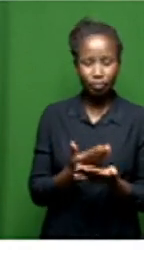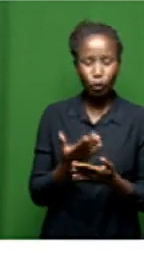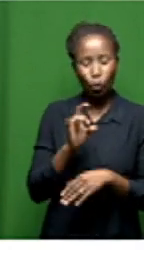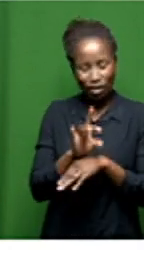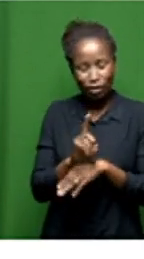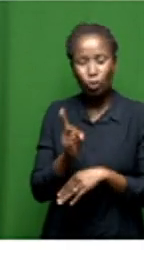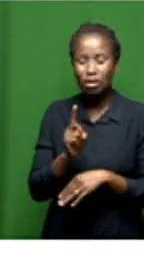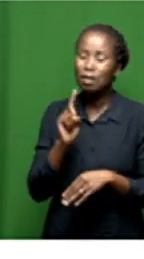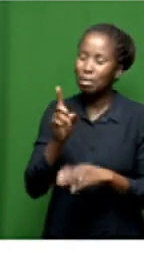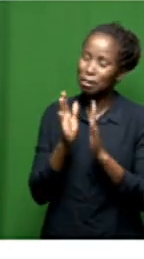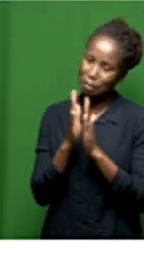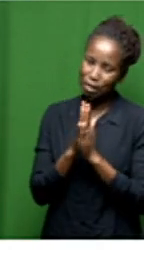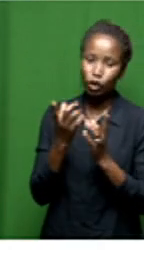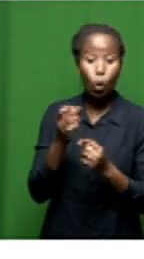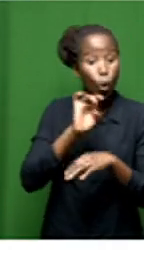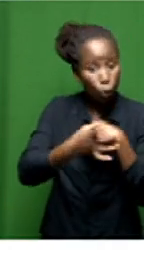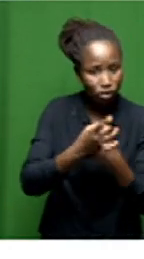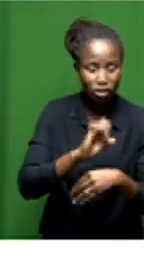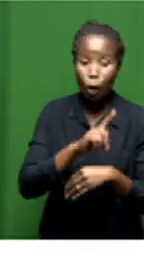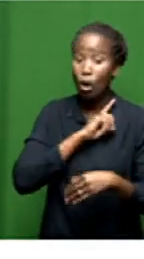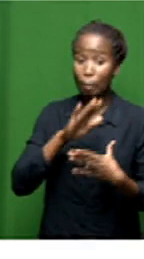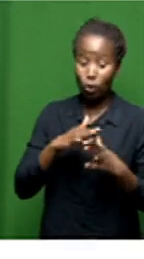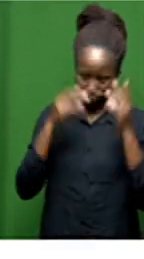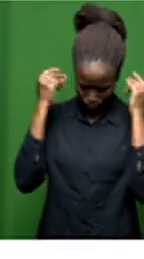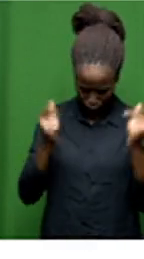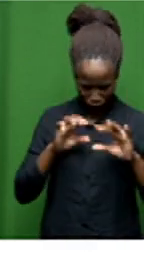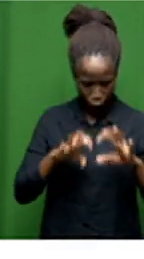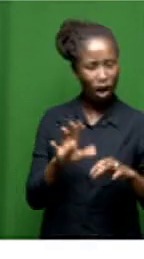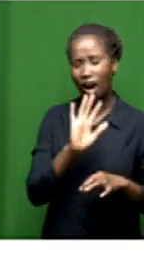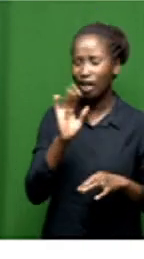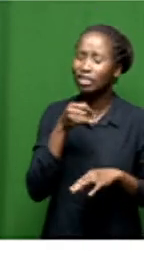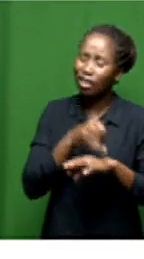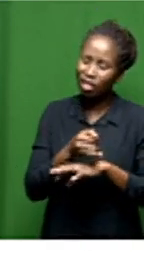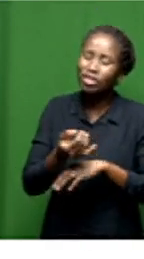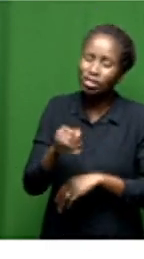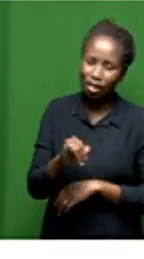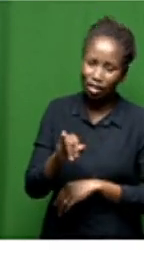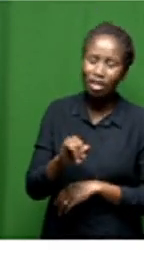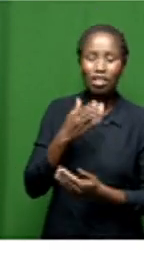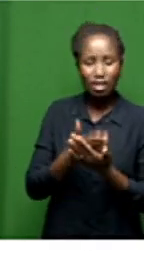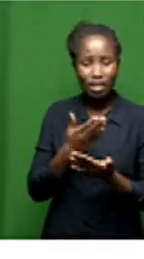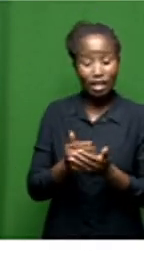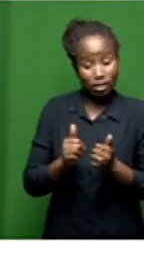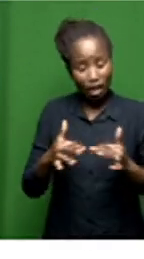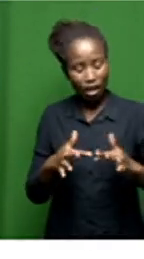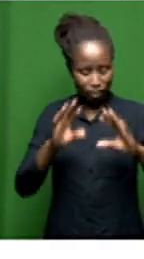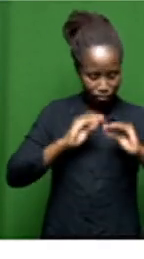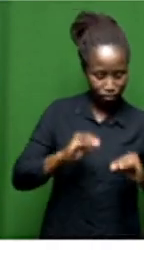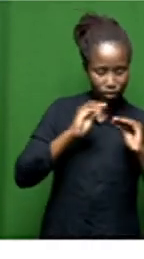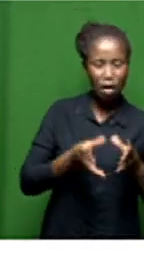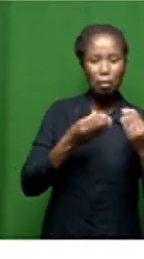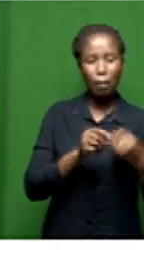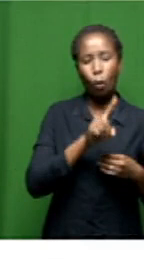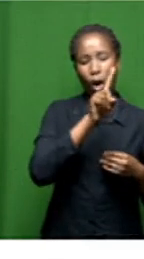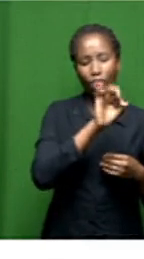We still believe it's early stages. We still believe we need to get this second middle 1/3. We got the 1/3, which is a great